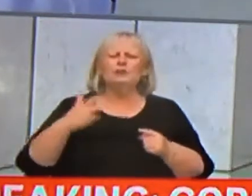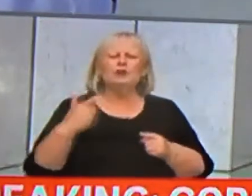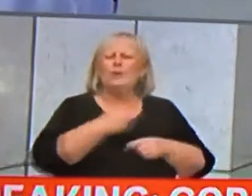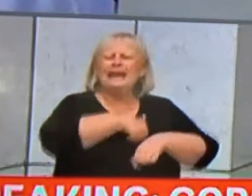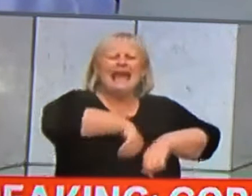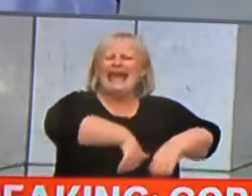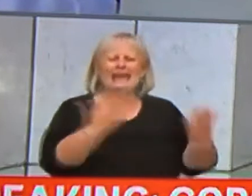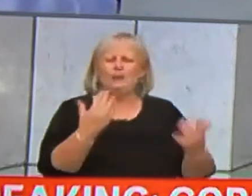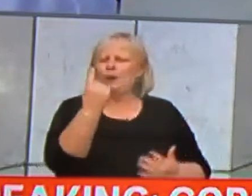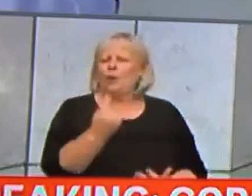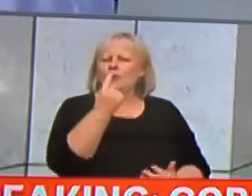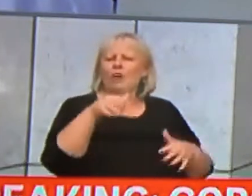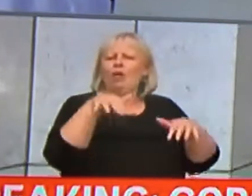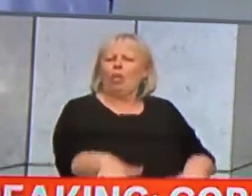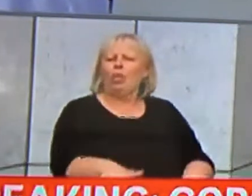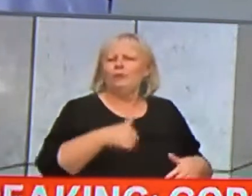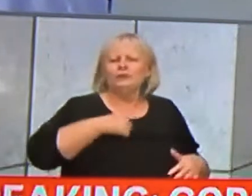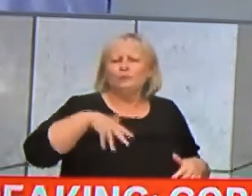to go through this alone.